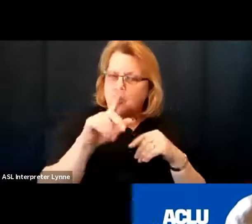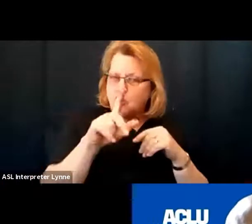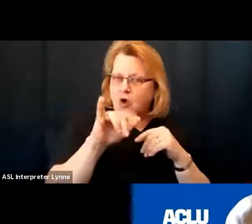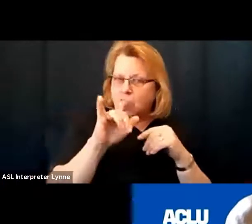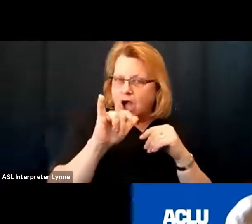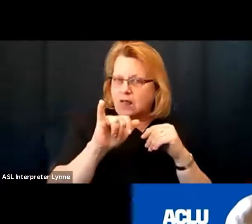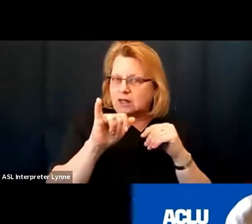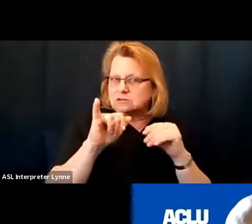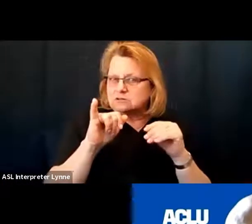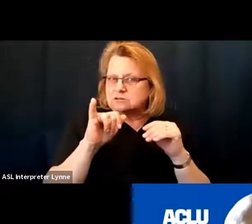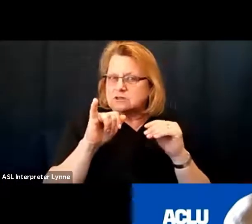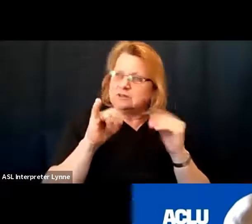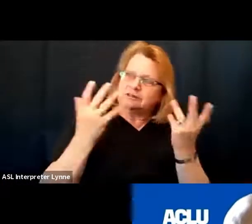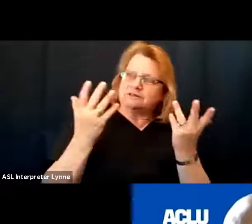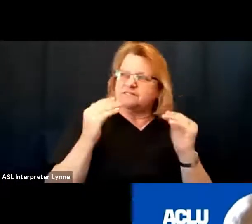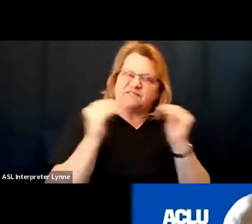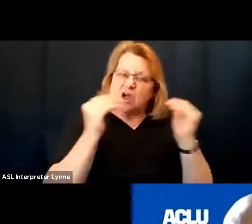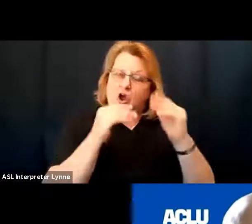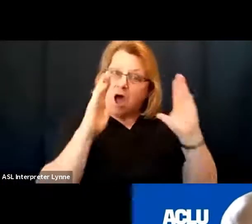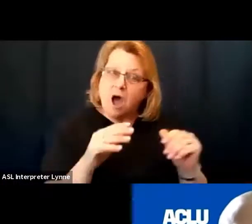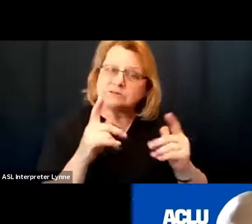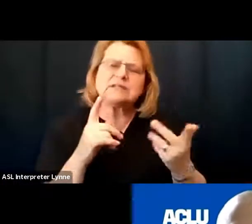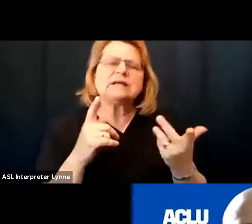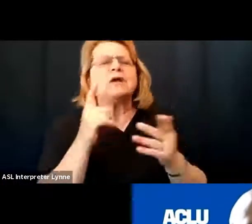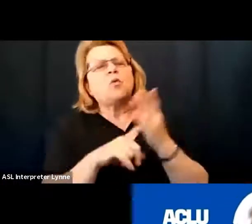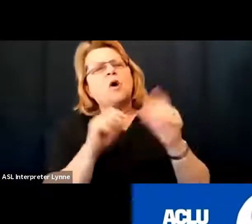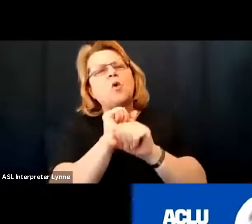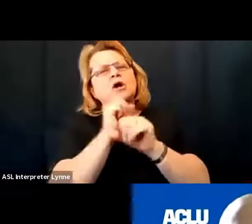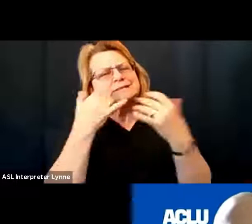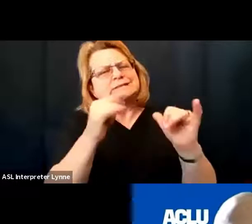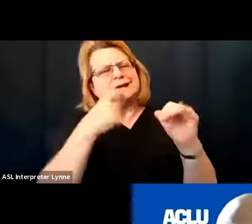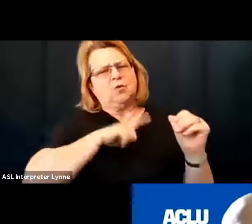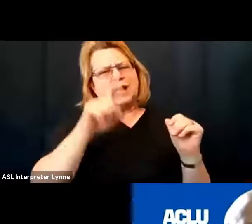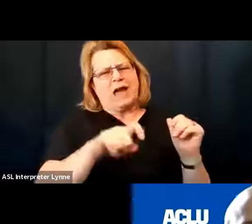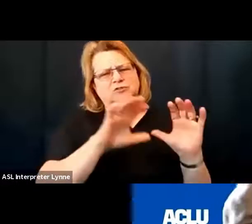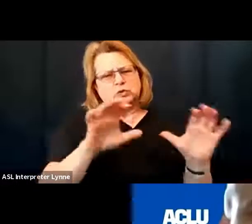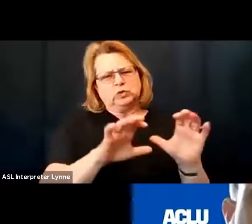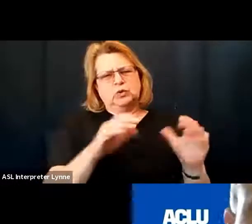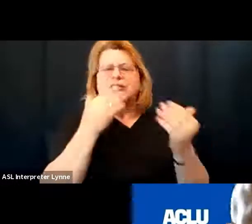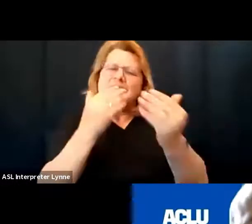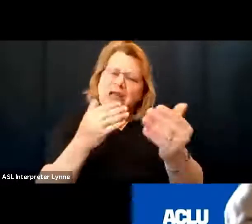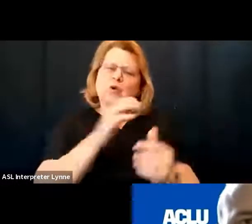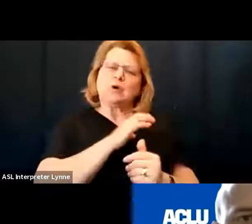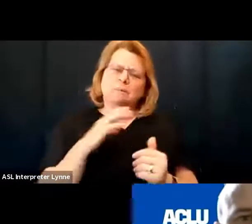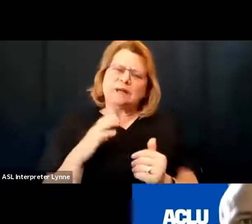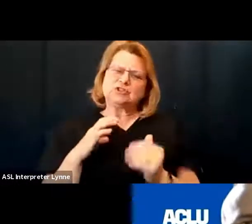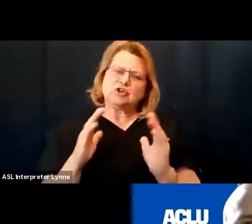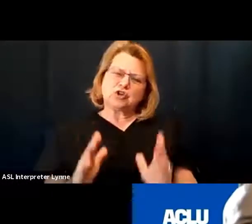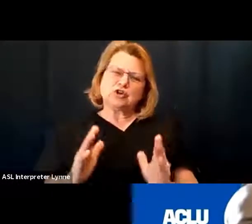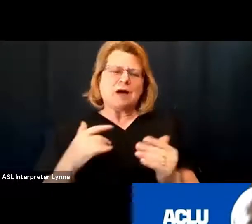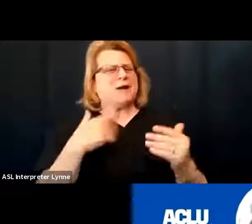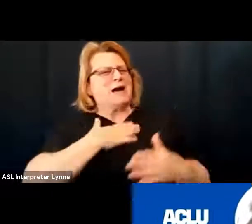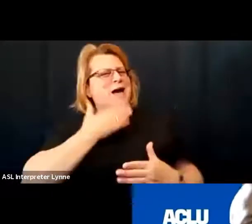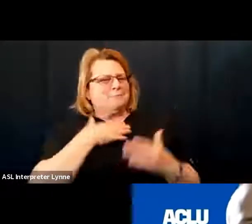and what more work still needs to be done? Sure. Thank you very much, Commissioner. I'm pleased to be with you